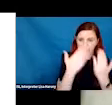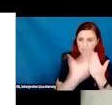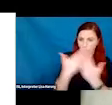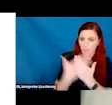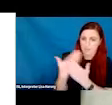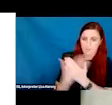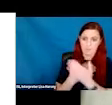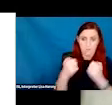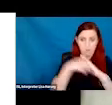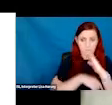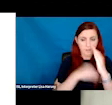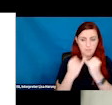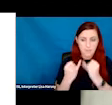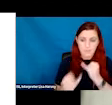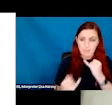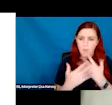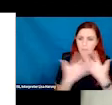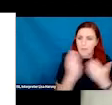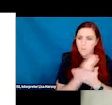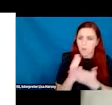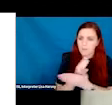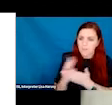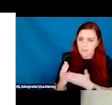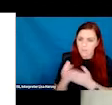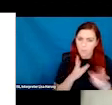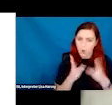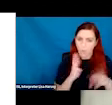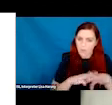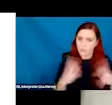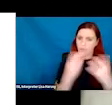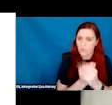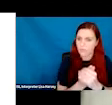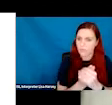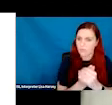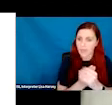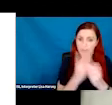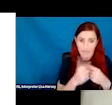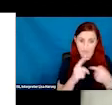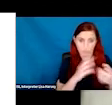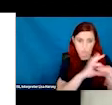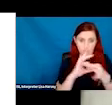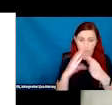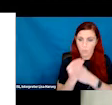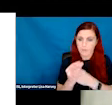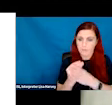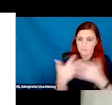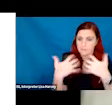in it, many components of which are complementary to technical guidance document M. But care does need to be taken in